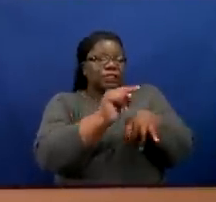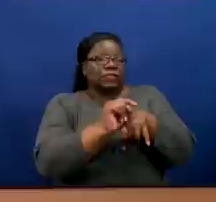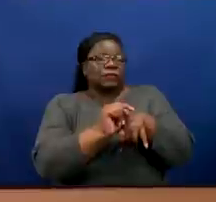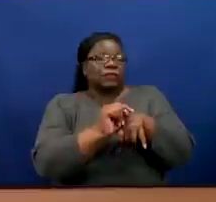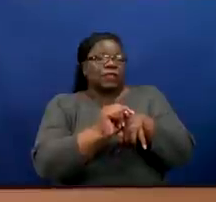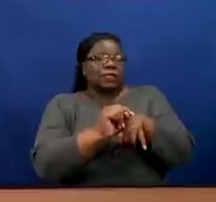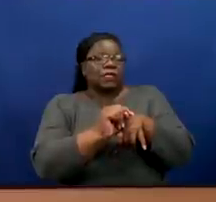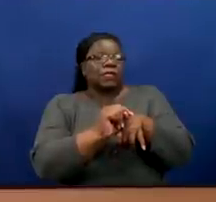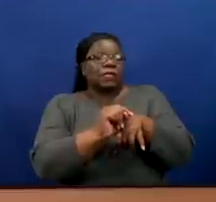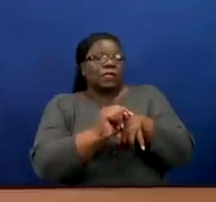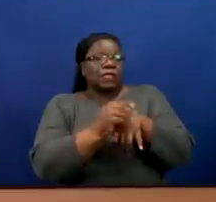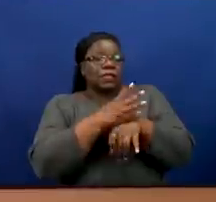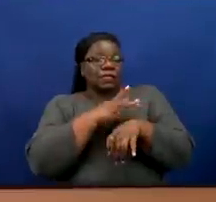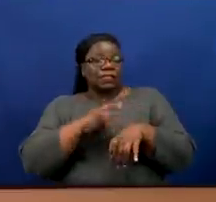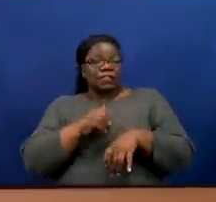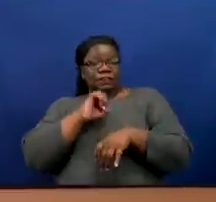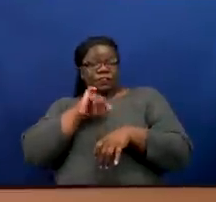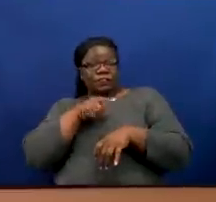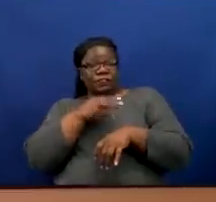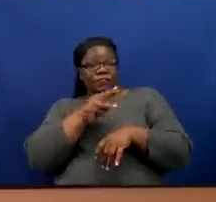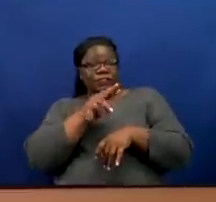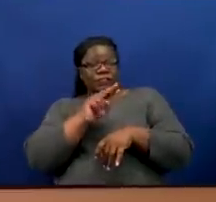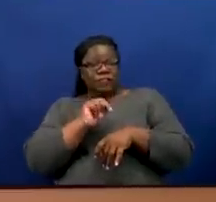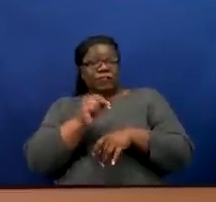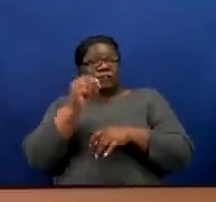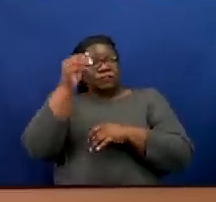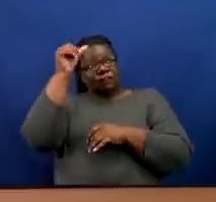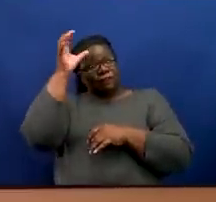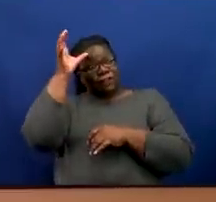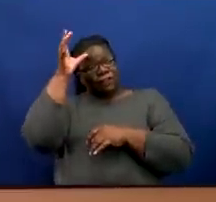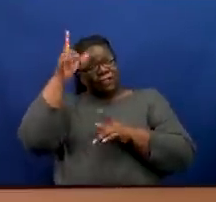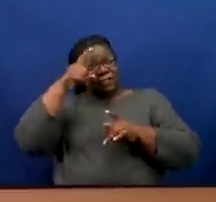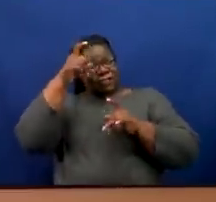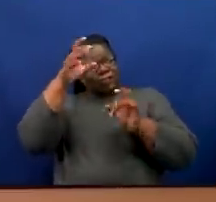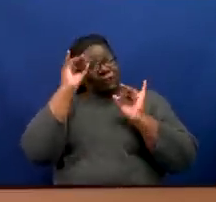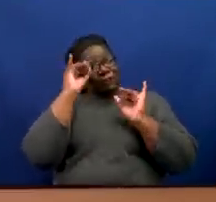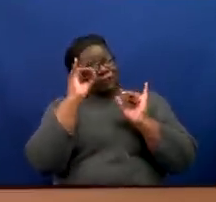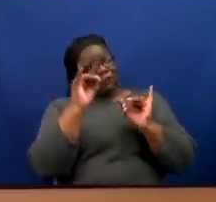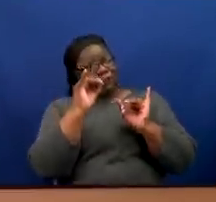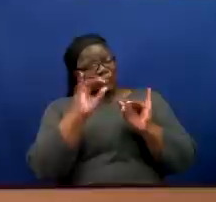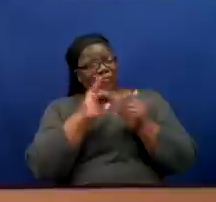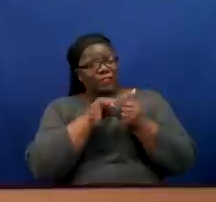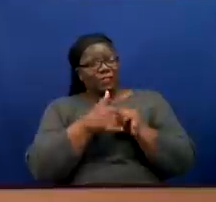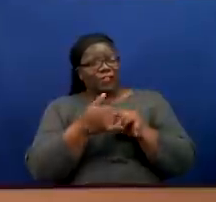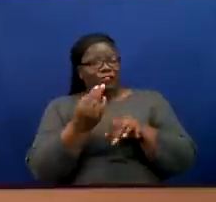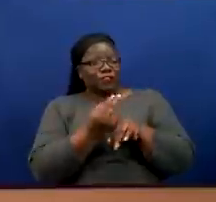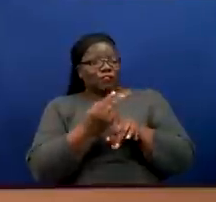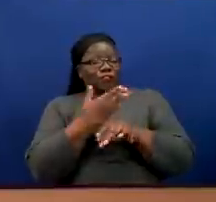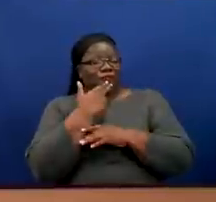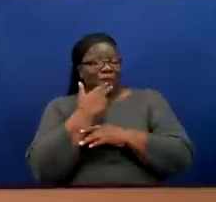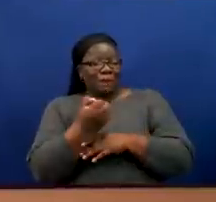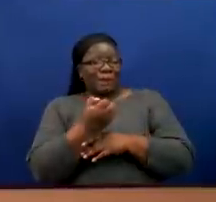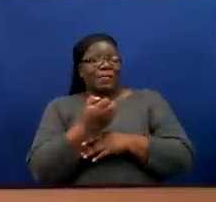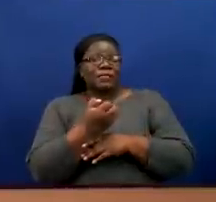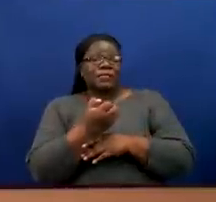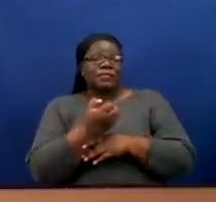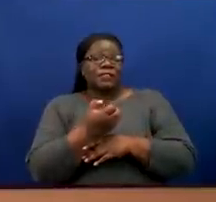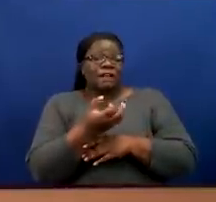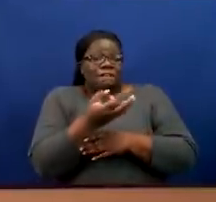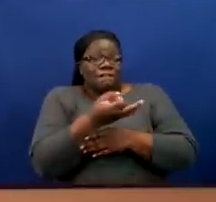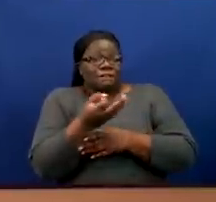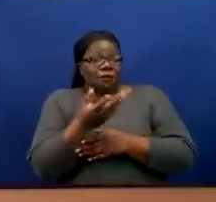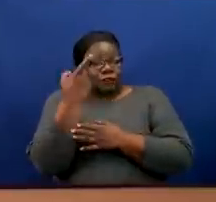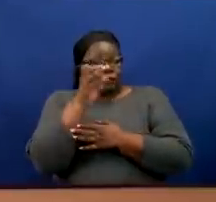David, Solomon's father, had instructed him to make sure you use the best furnishings for